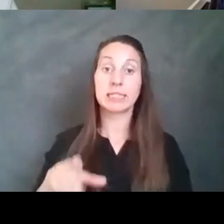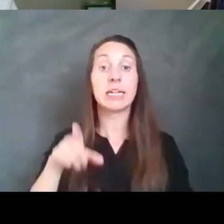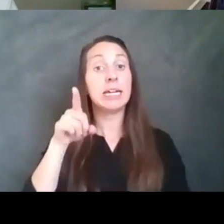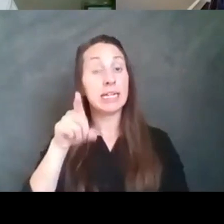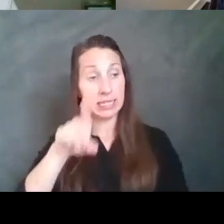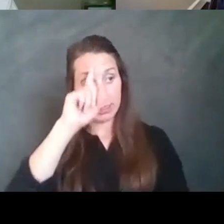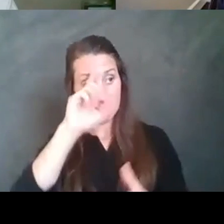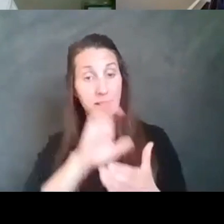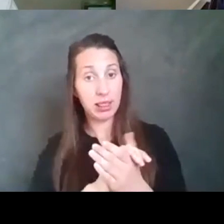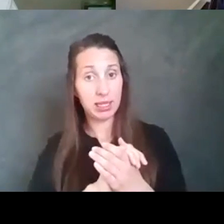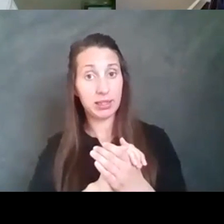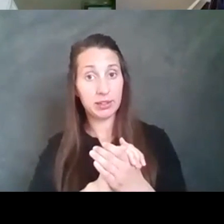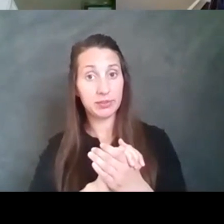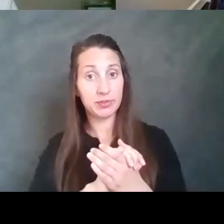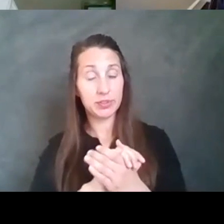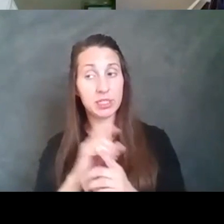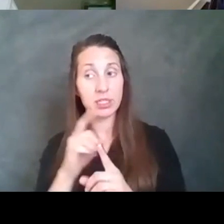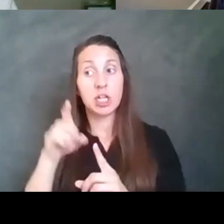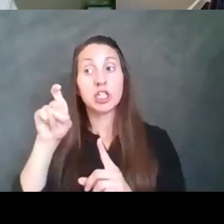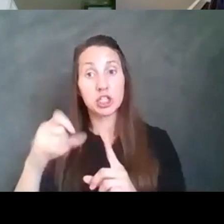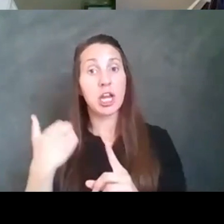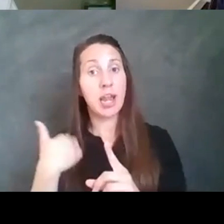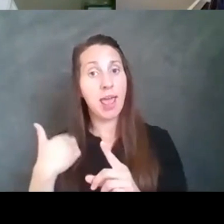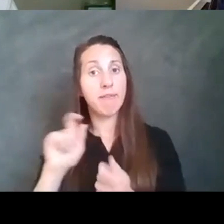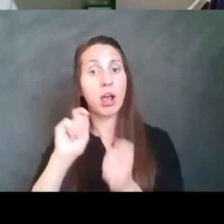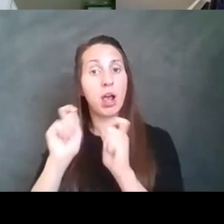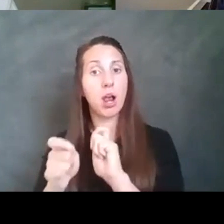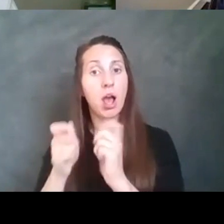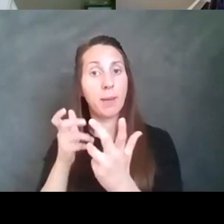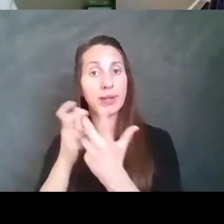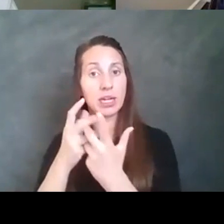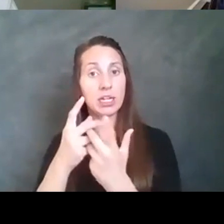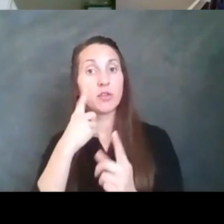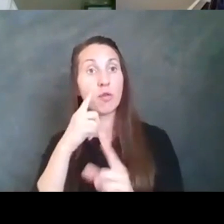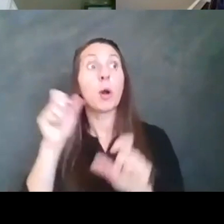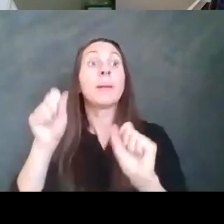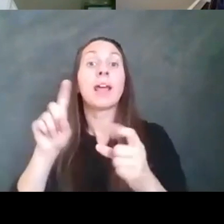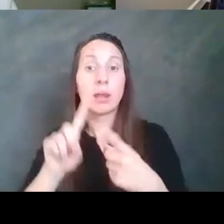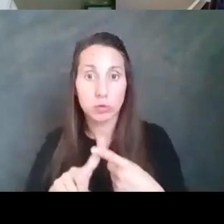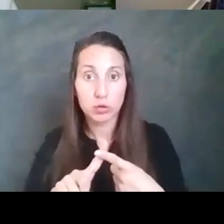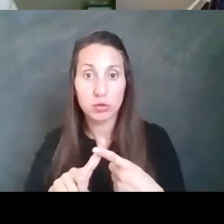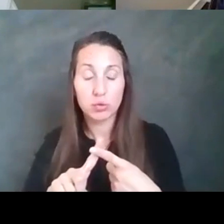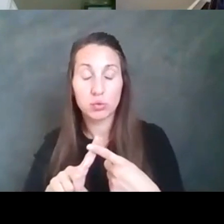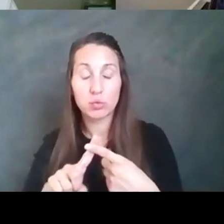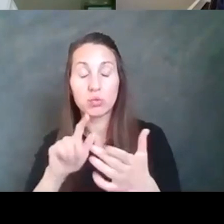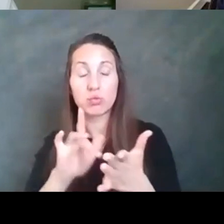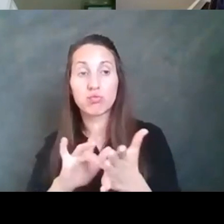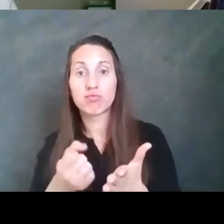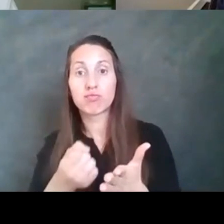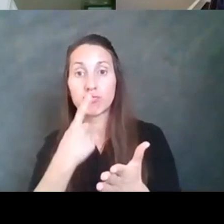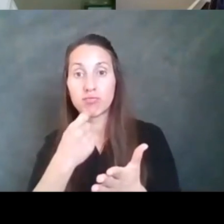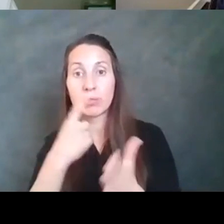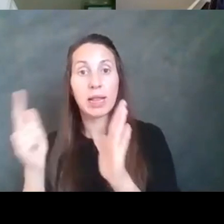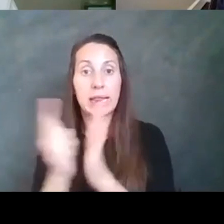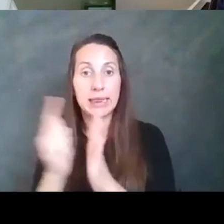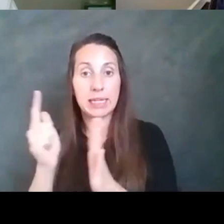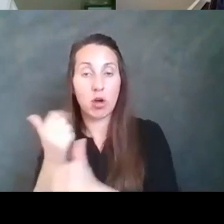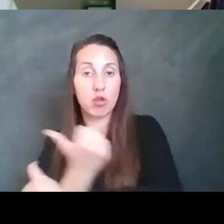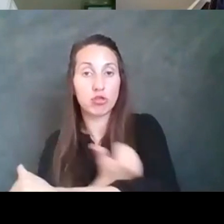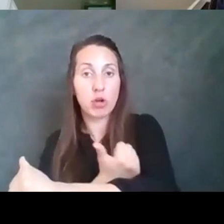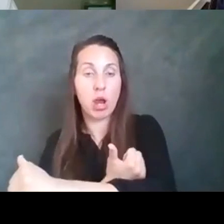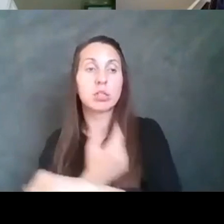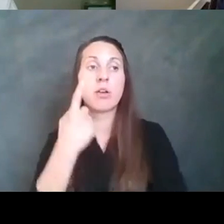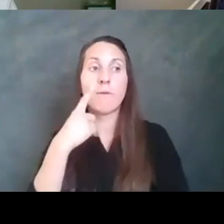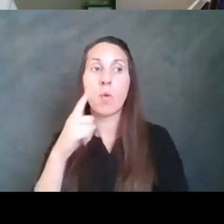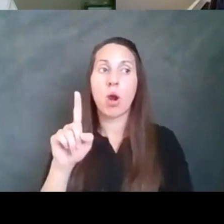being permitted to take illegal drugs for a disability of something that wasn't